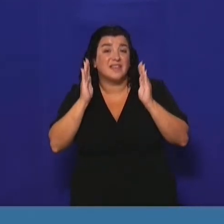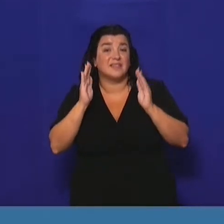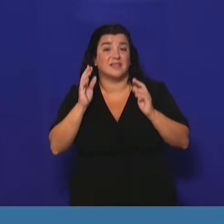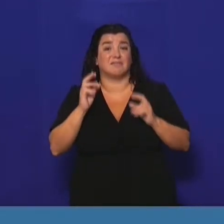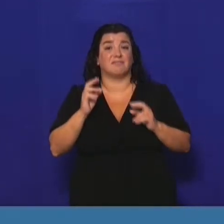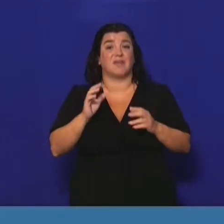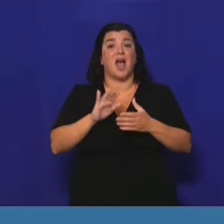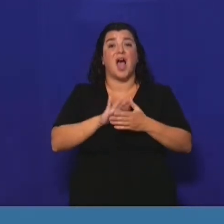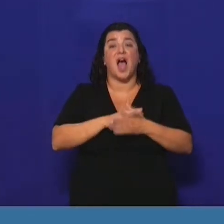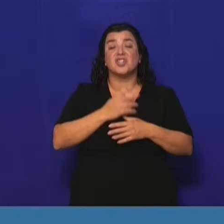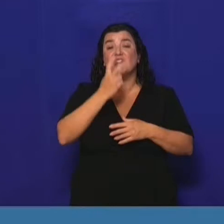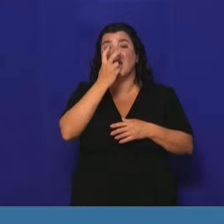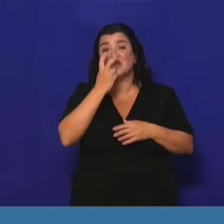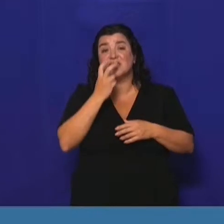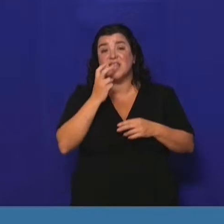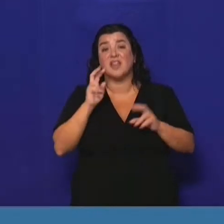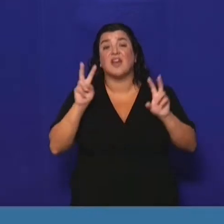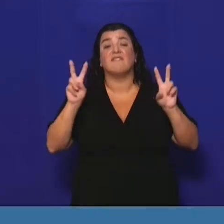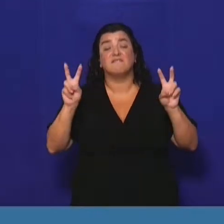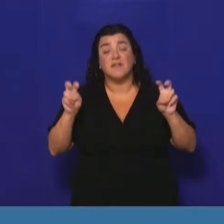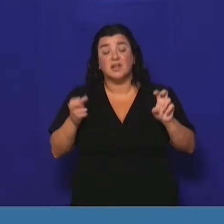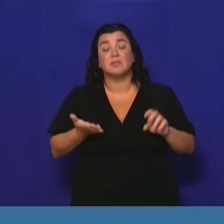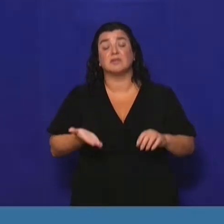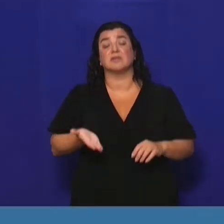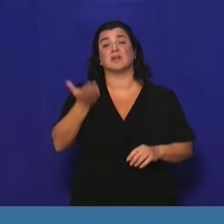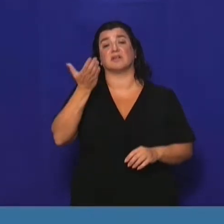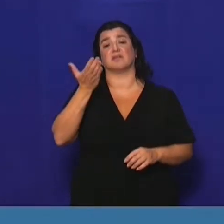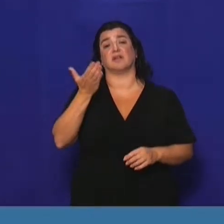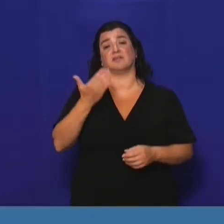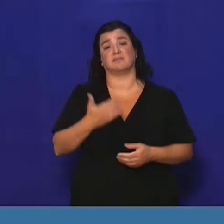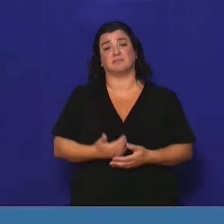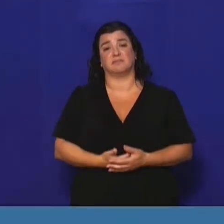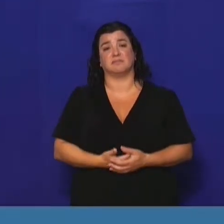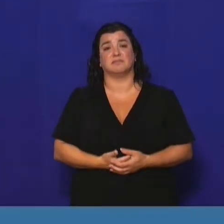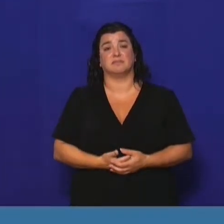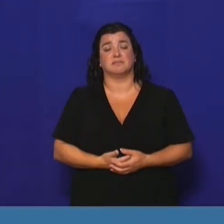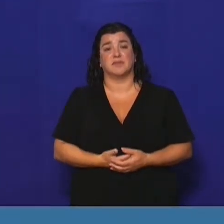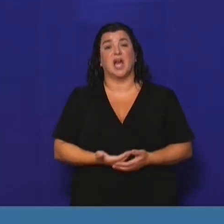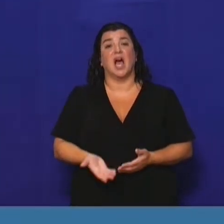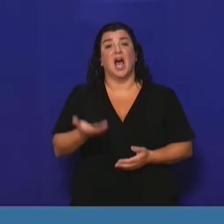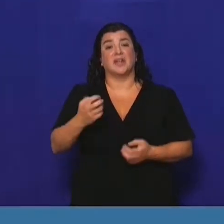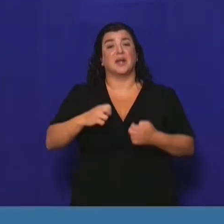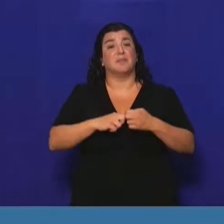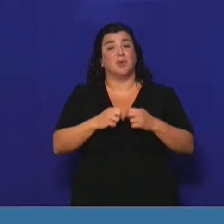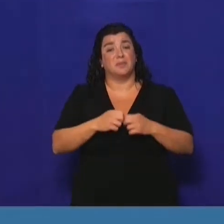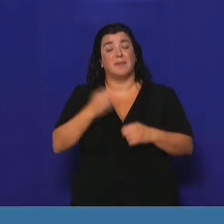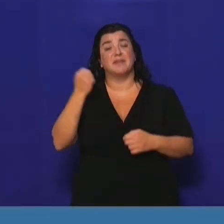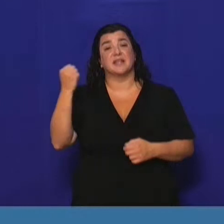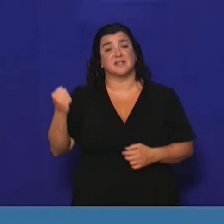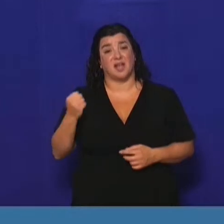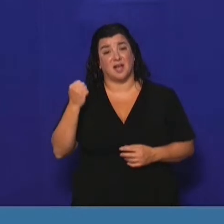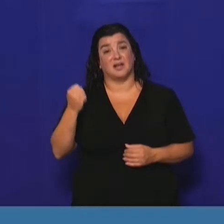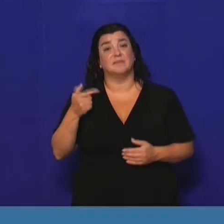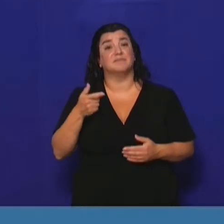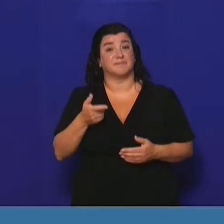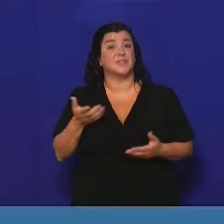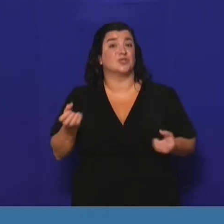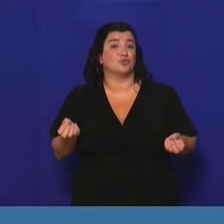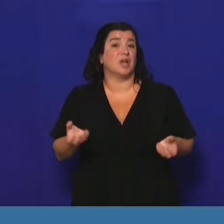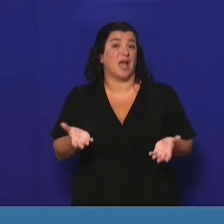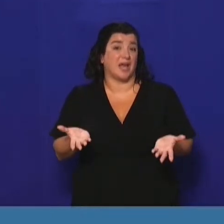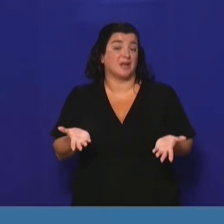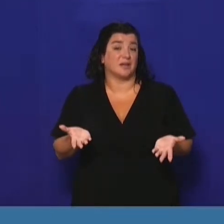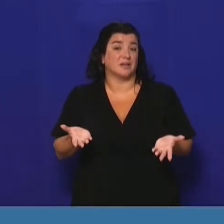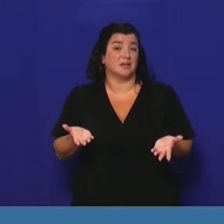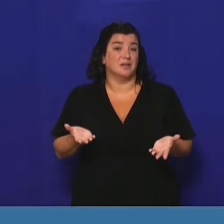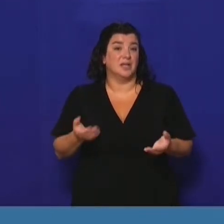għaliex meta għandek persuna anzjan hemmhekk għandek ċans iktar ta' komplikazzjoni u iktar ċans tal-imwiet. U dak li ġralna infatti jekk